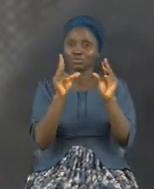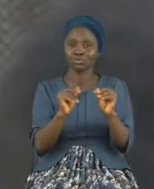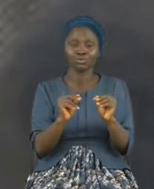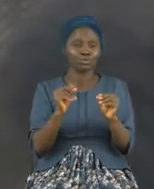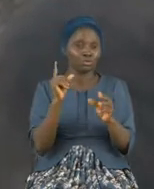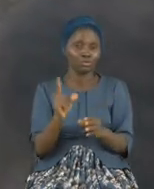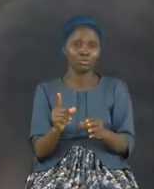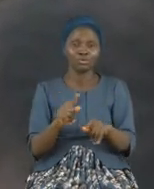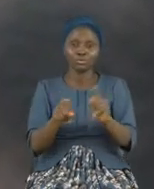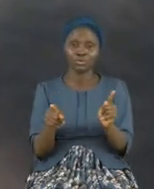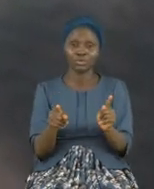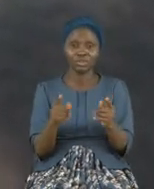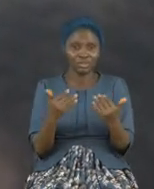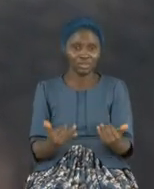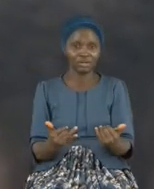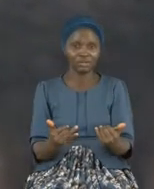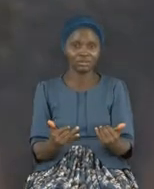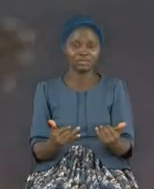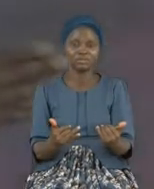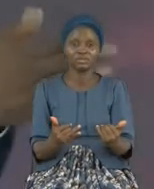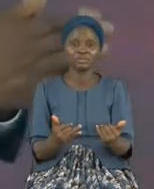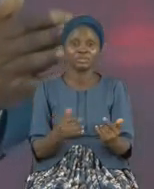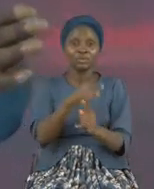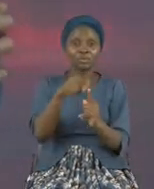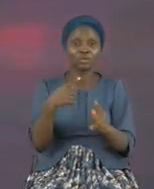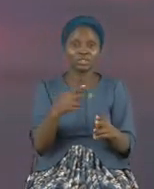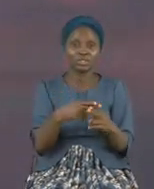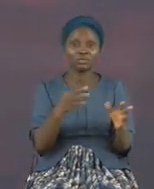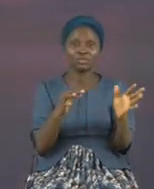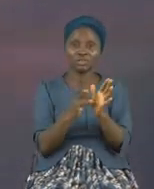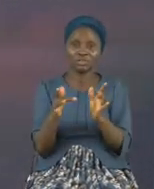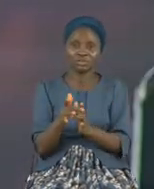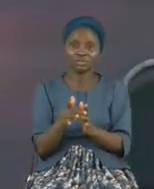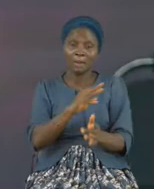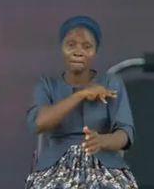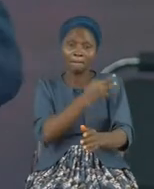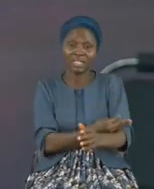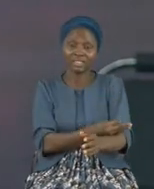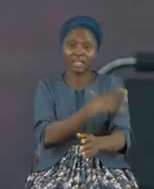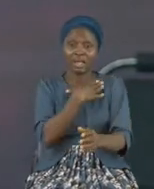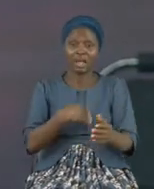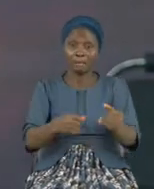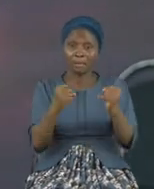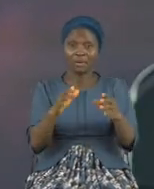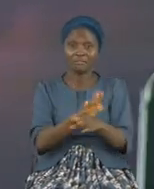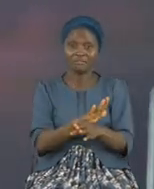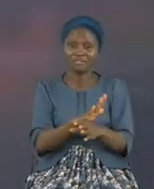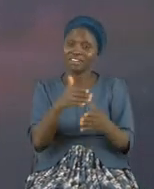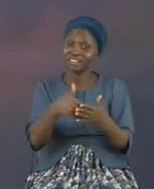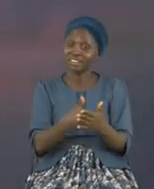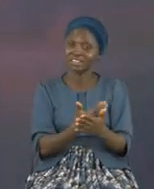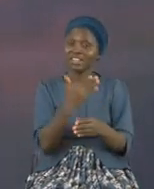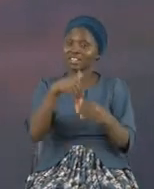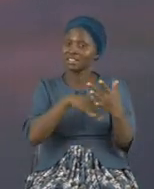now, here, when the name of Jesus, mighty and powerful, fresh in the hearts of